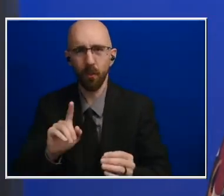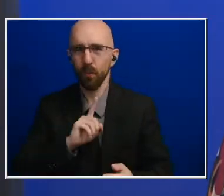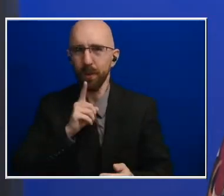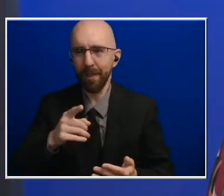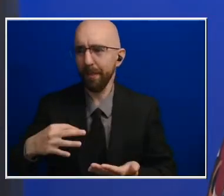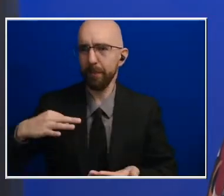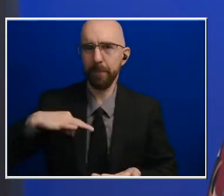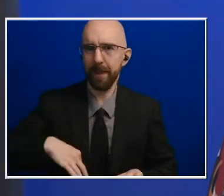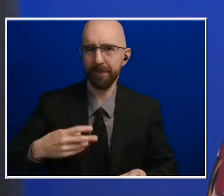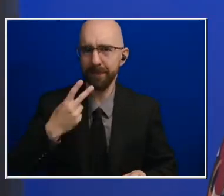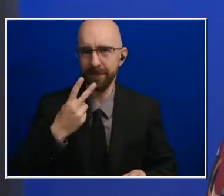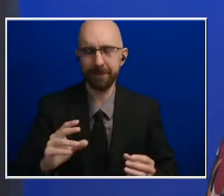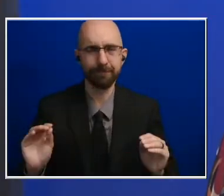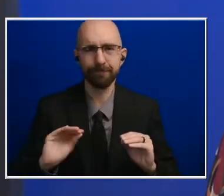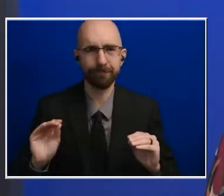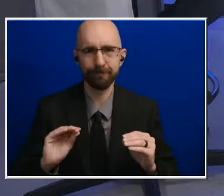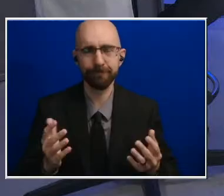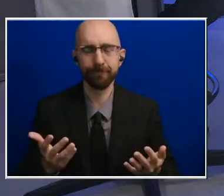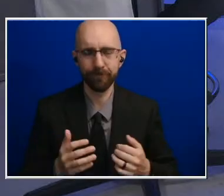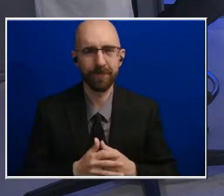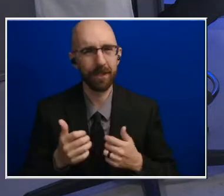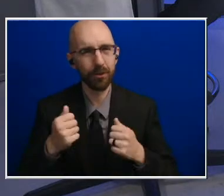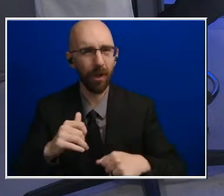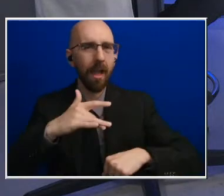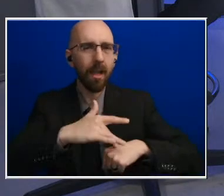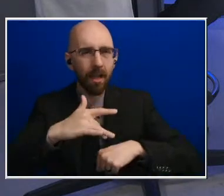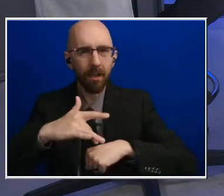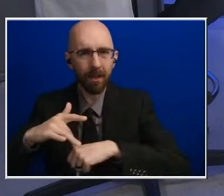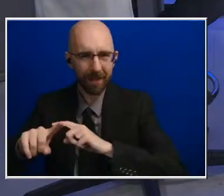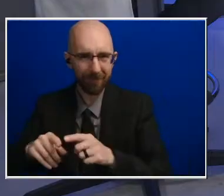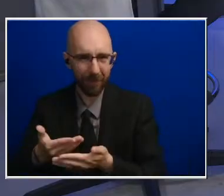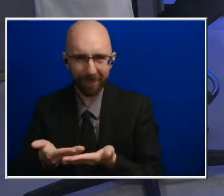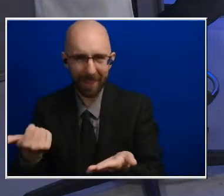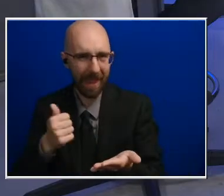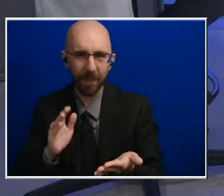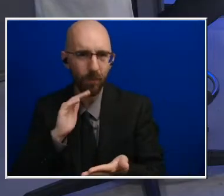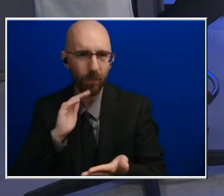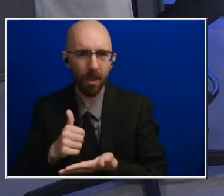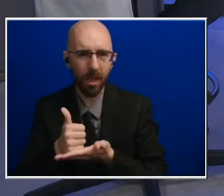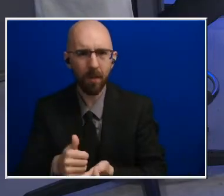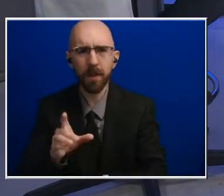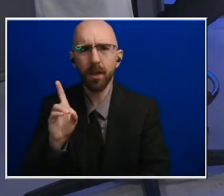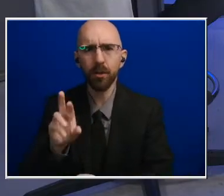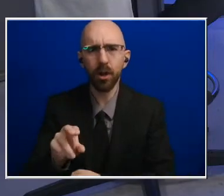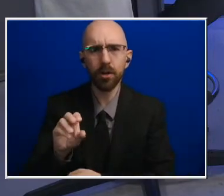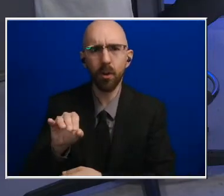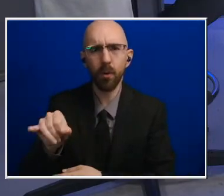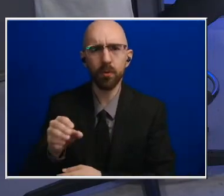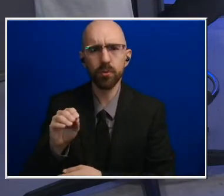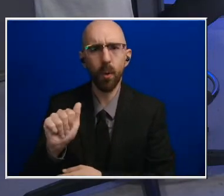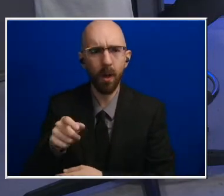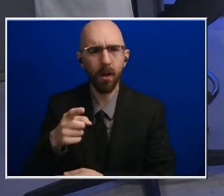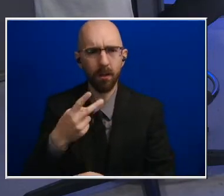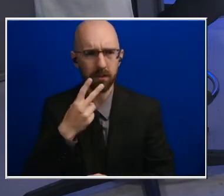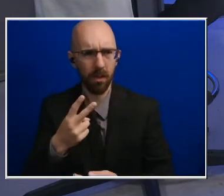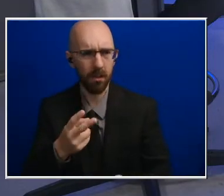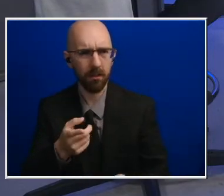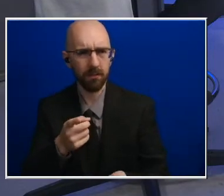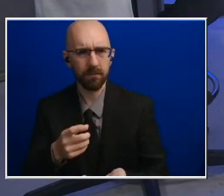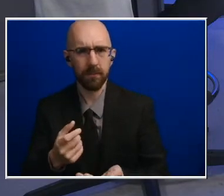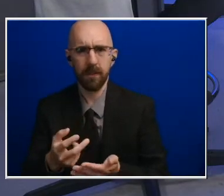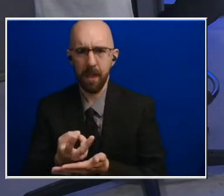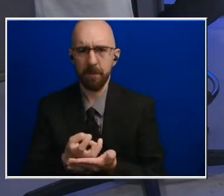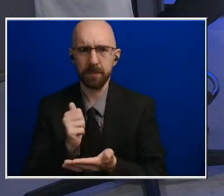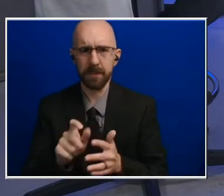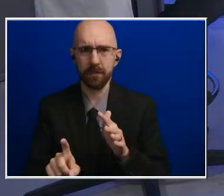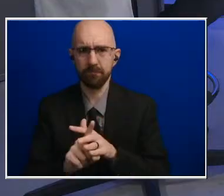and stuff. Trying different things. Yes. Anything that would help. Dr. Ulloa, you've told us that epilepsy has different causes and it can show up at different ages, but how often does it